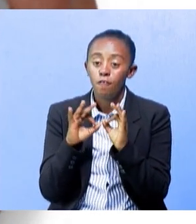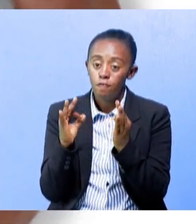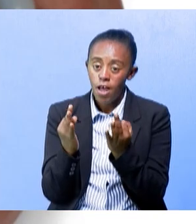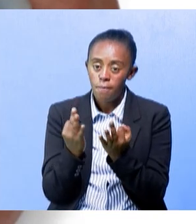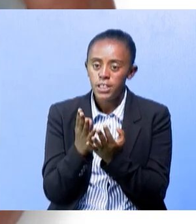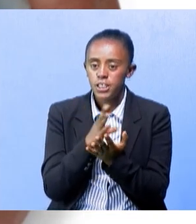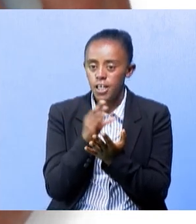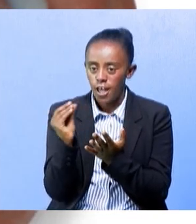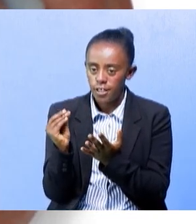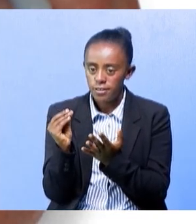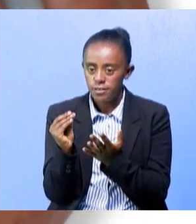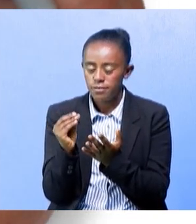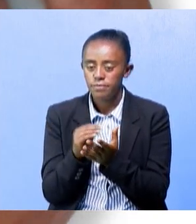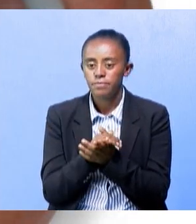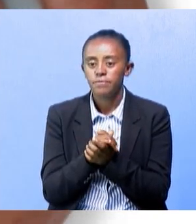and